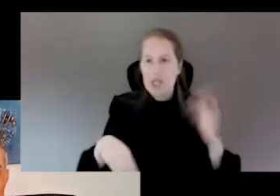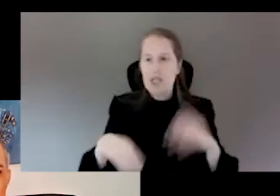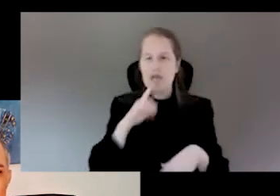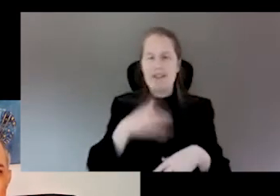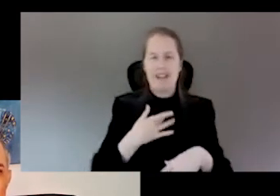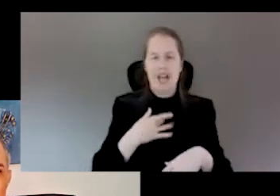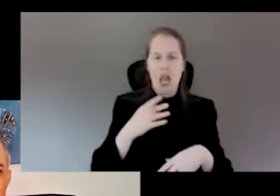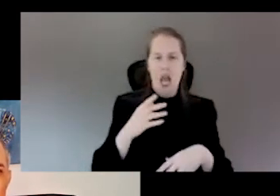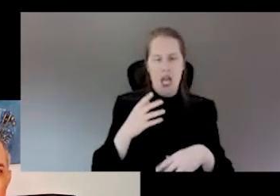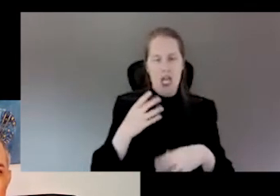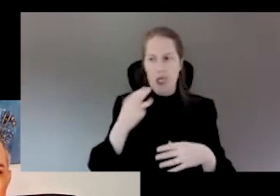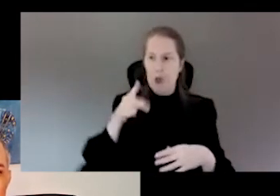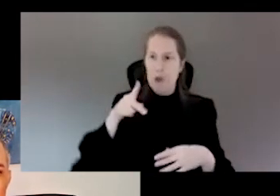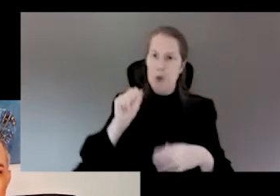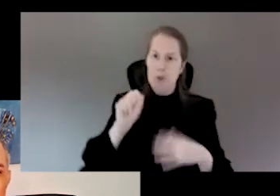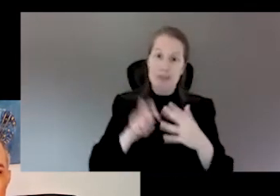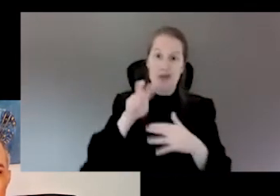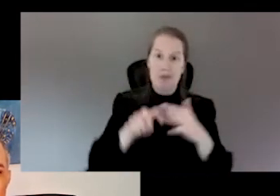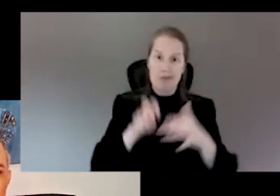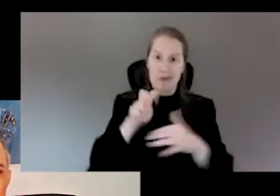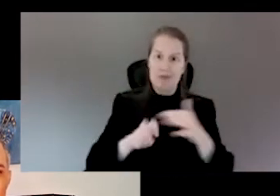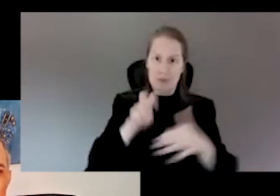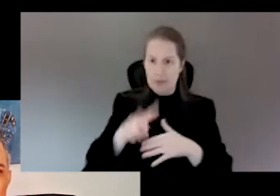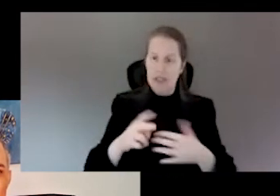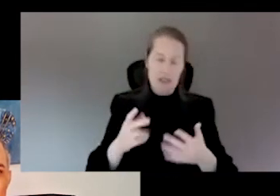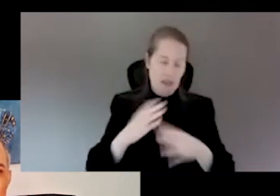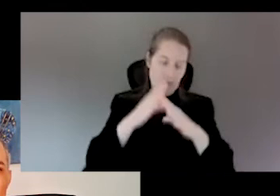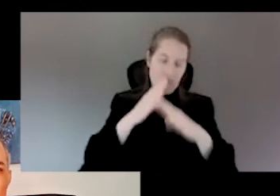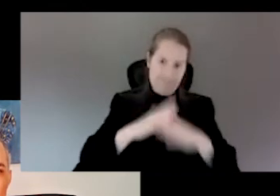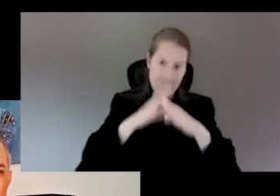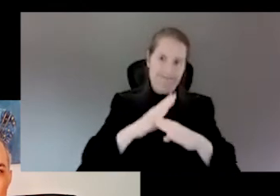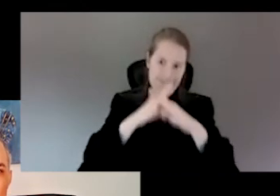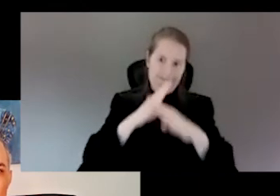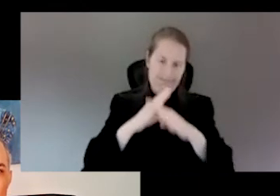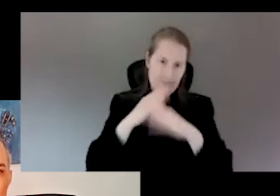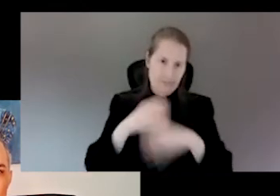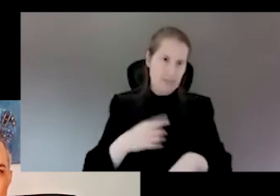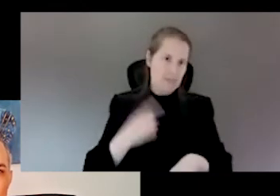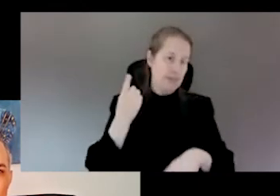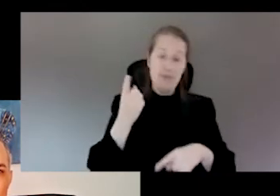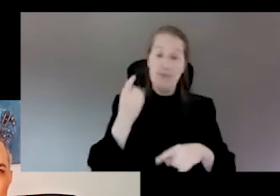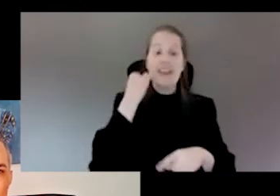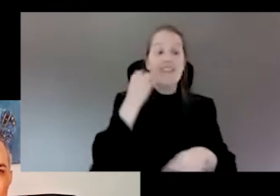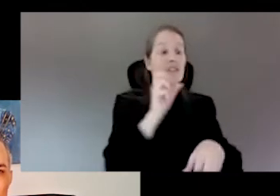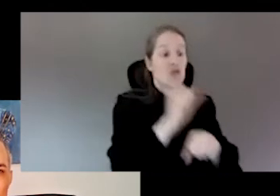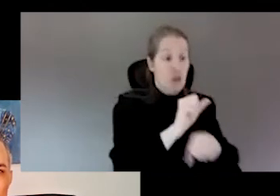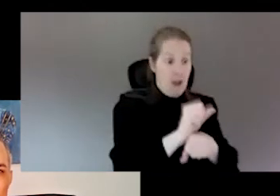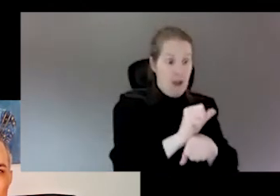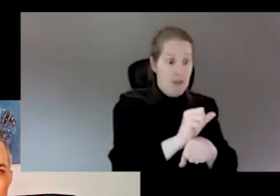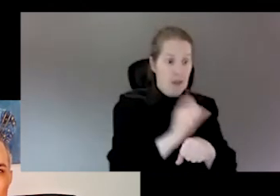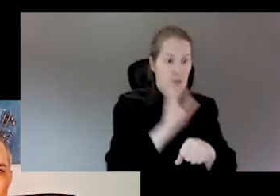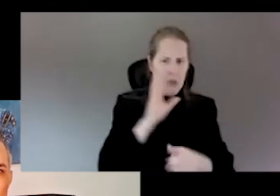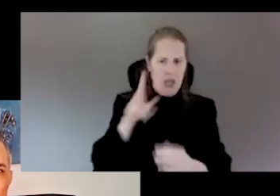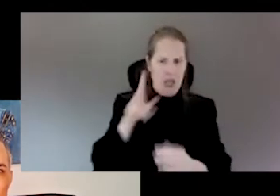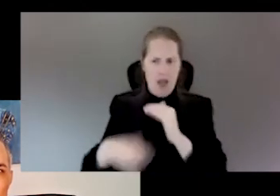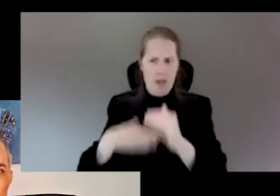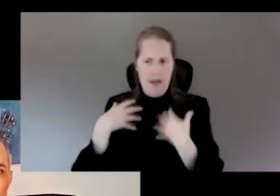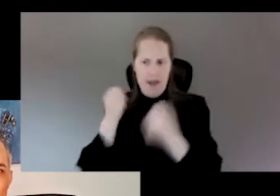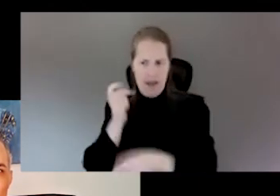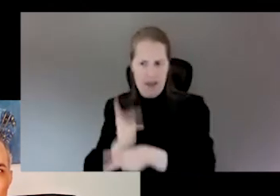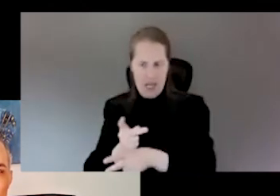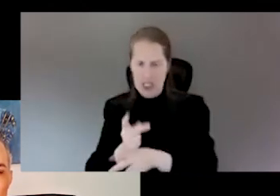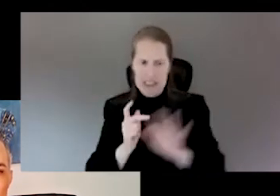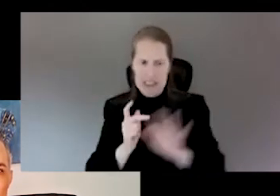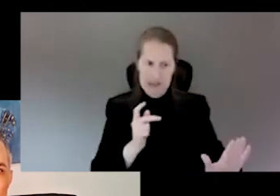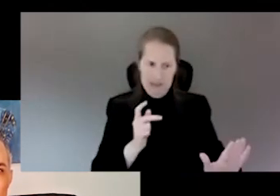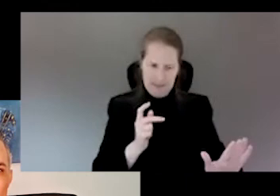or they wouldn't be able to get a job because they could lose their health care. And so they had to decide, do